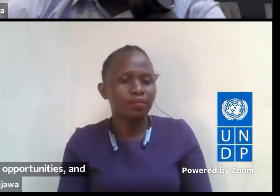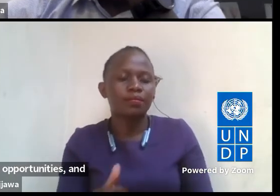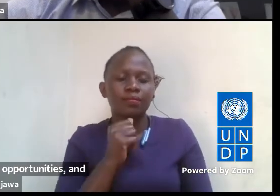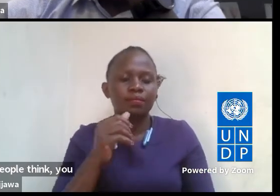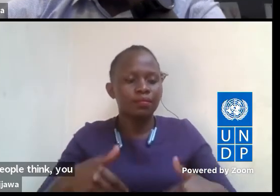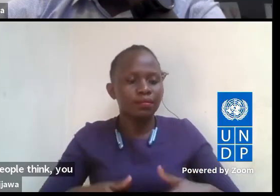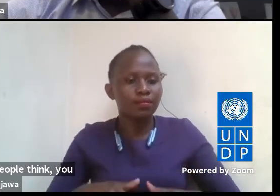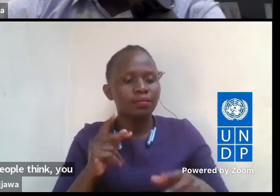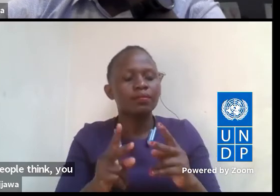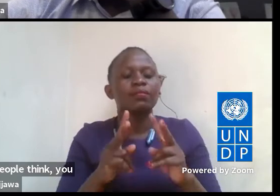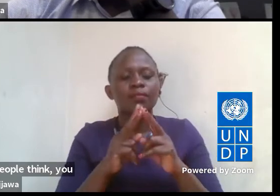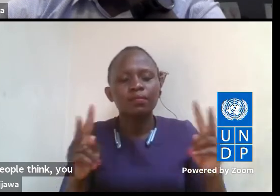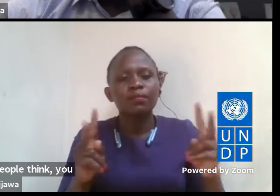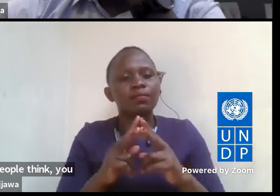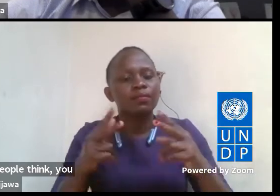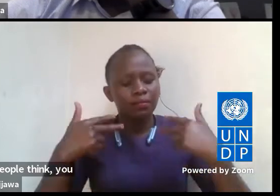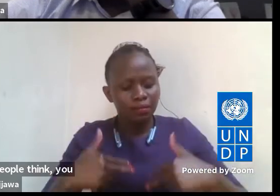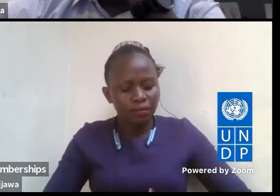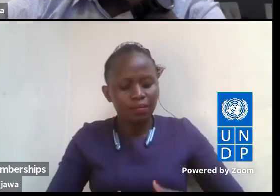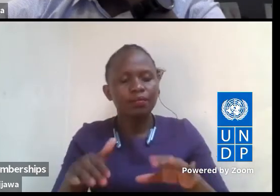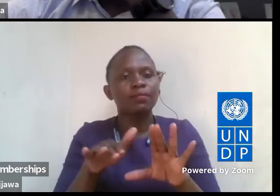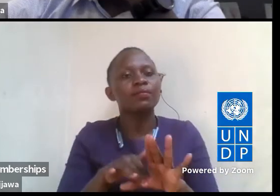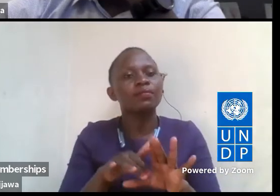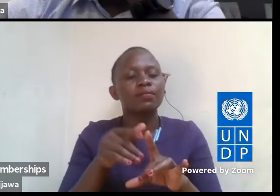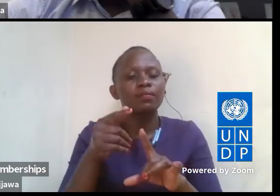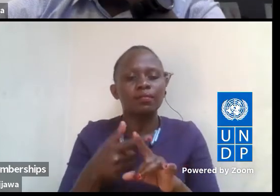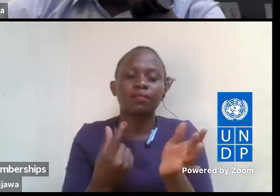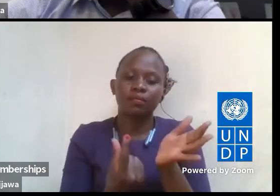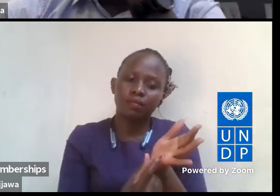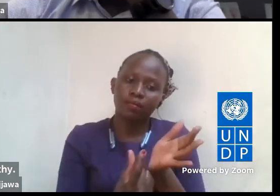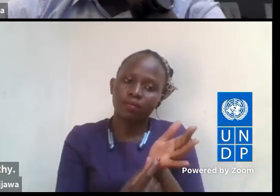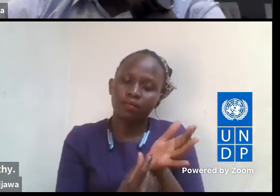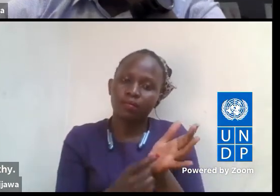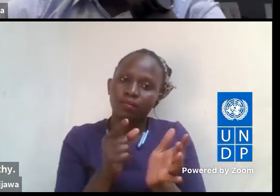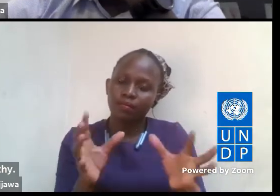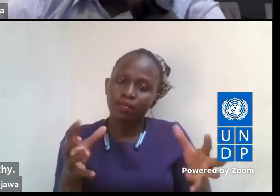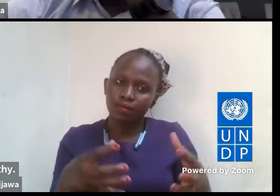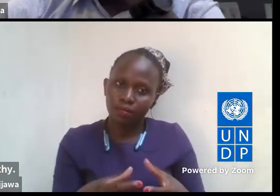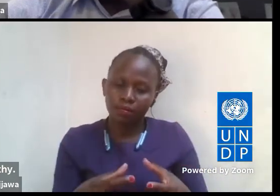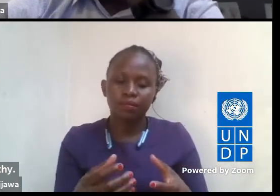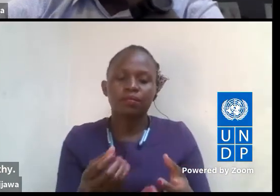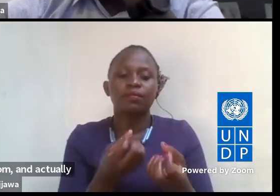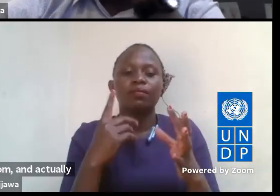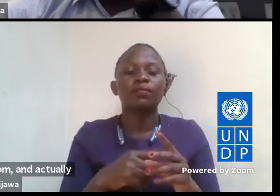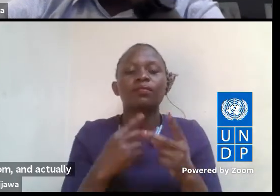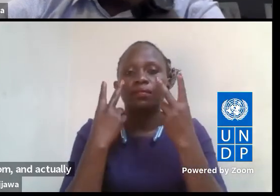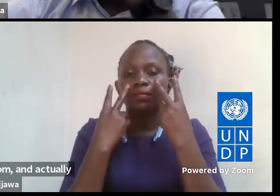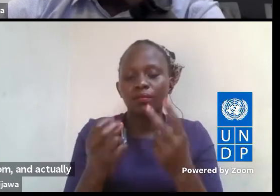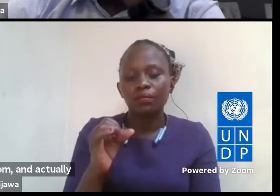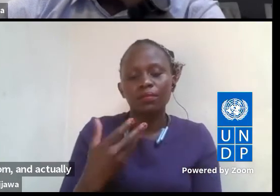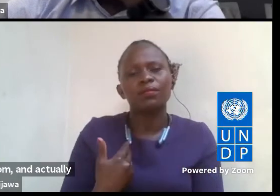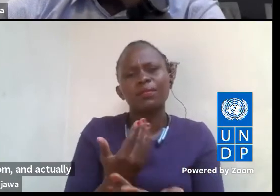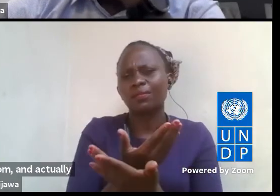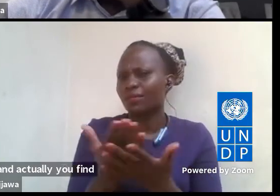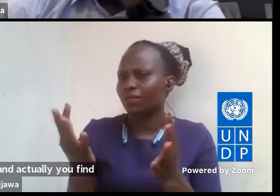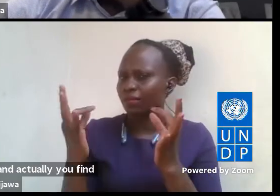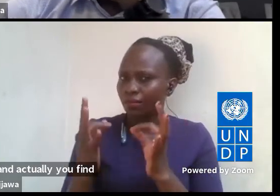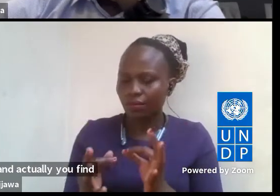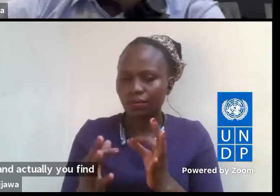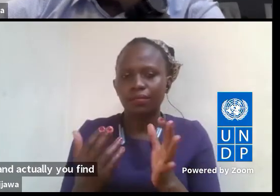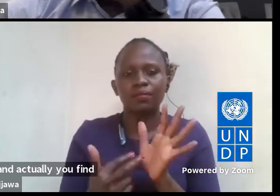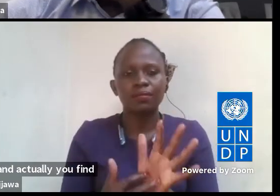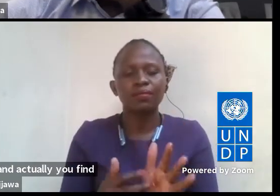very healthy membership from the Ugandan Forum. And actually you find that if you have anything in terms of queries, in